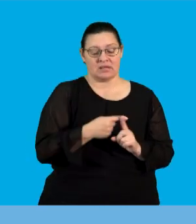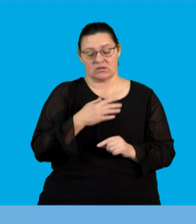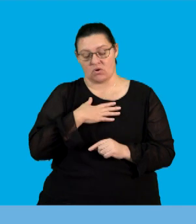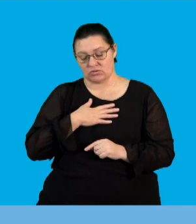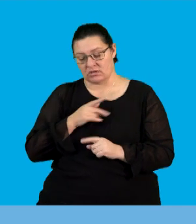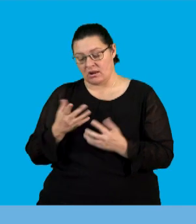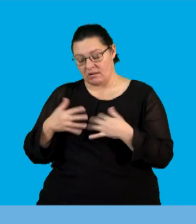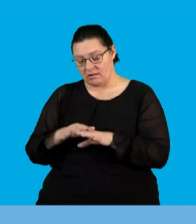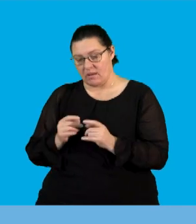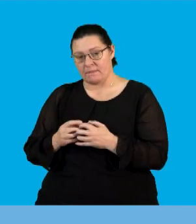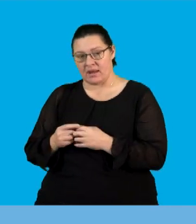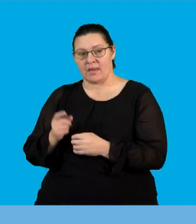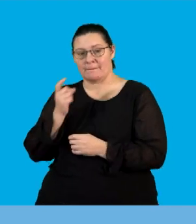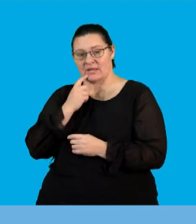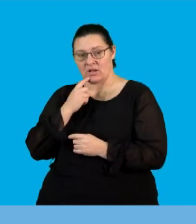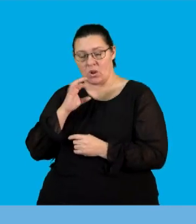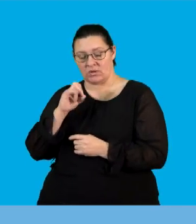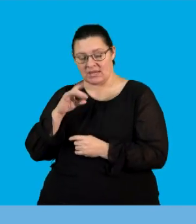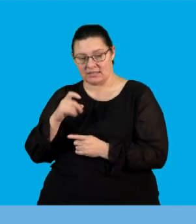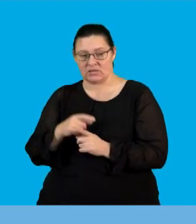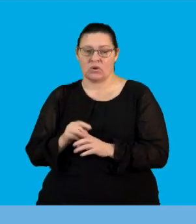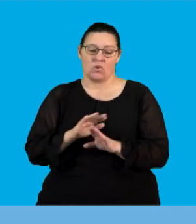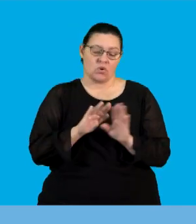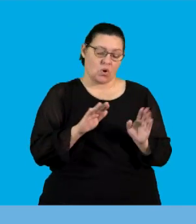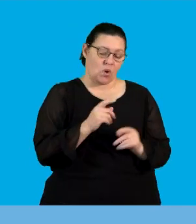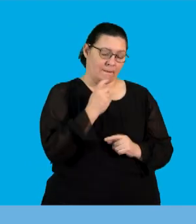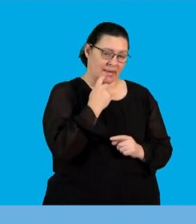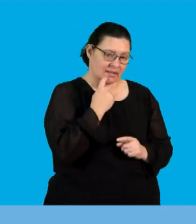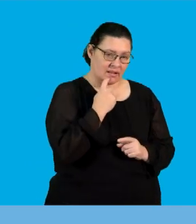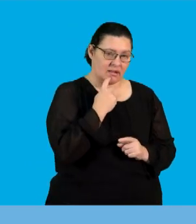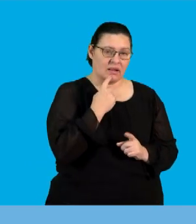form metal oxide, then a non-metal